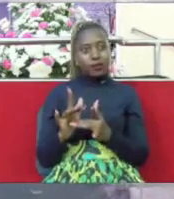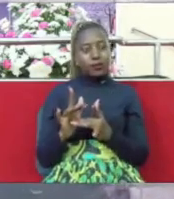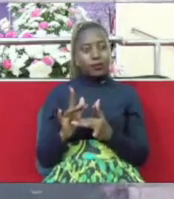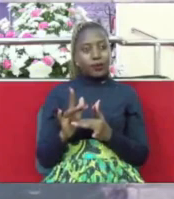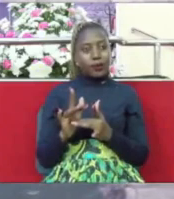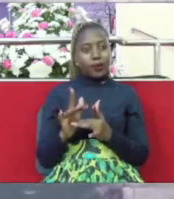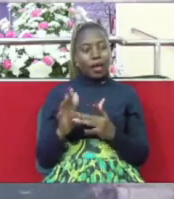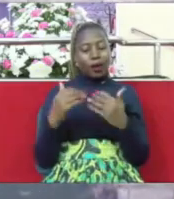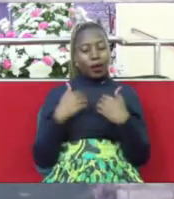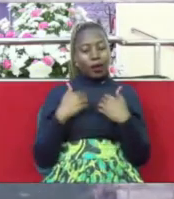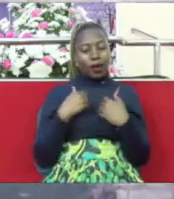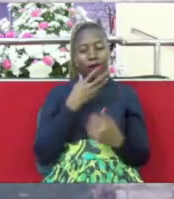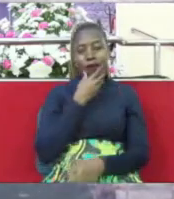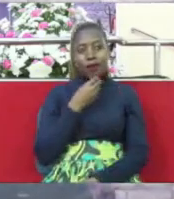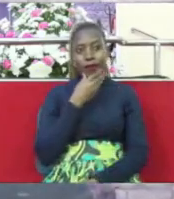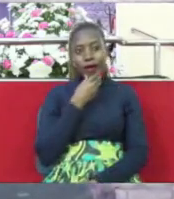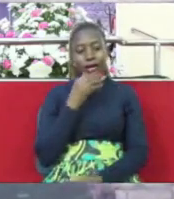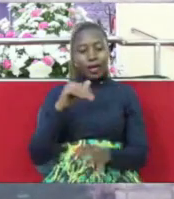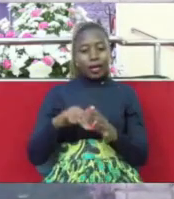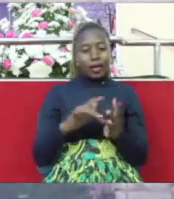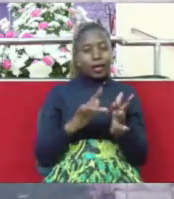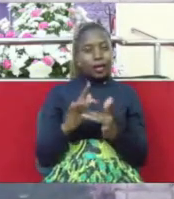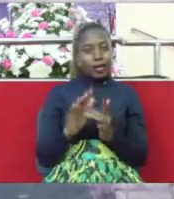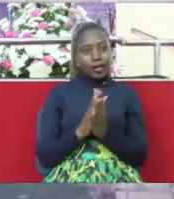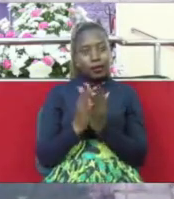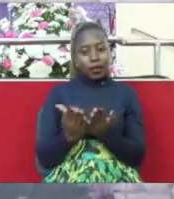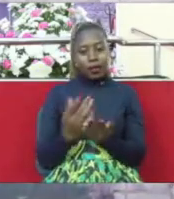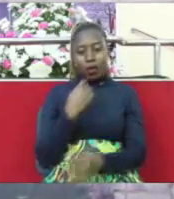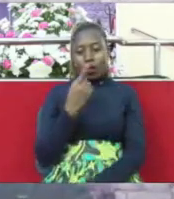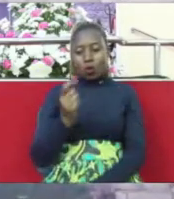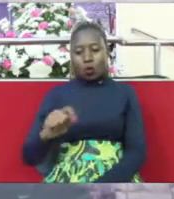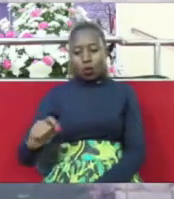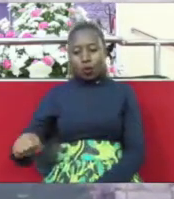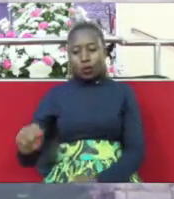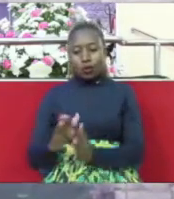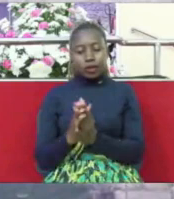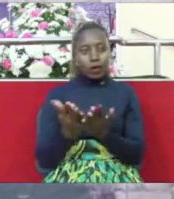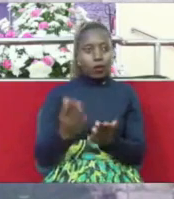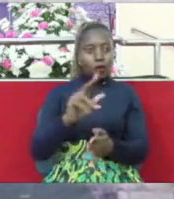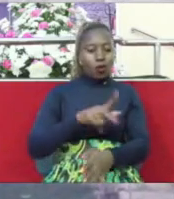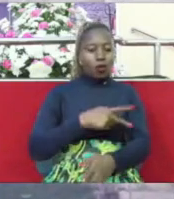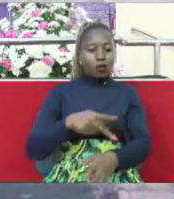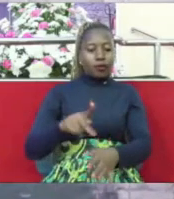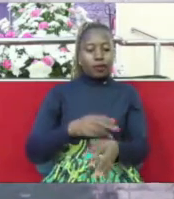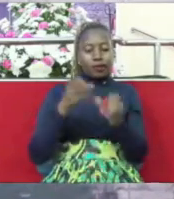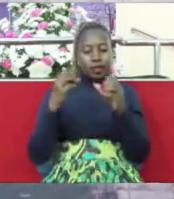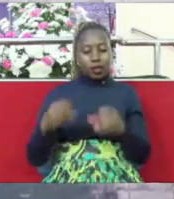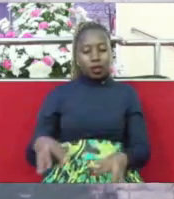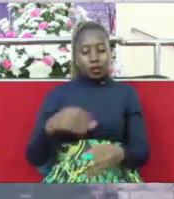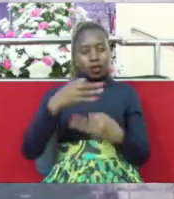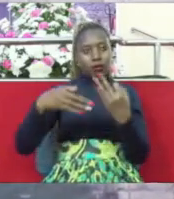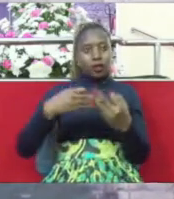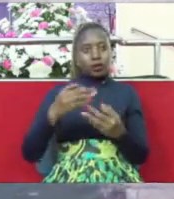in the Bible, the one who wrote the book of Psalms, there's a point where he lost fellowship with God. Kuna mna baba ameandika kitabu cha Zaburi, kuna